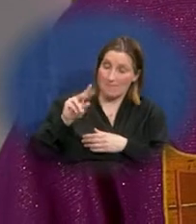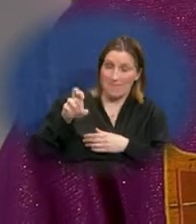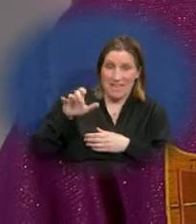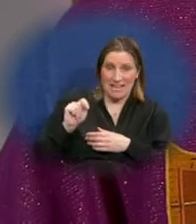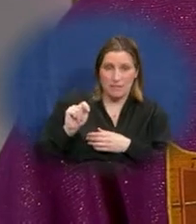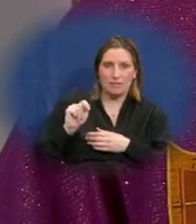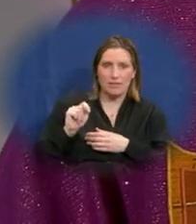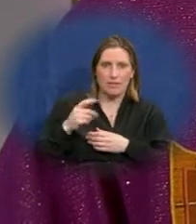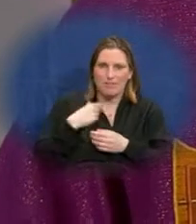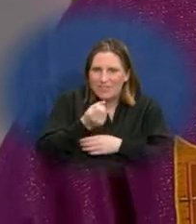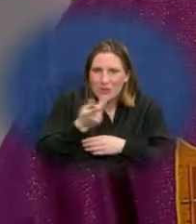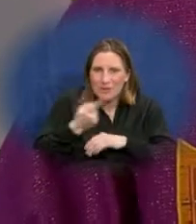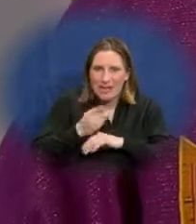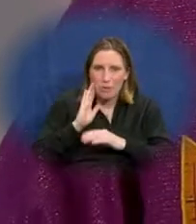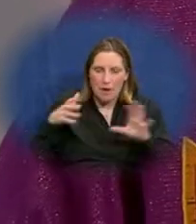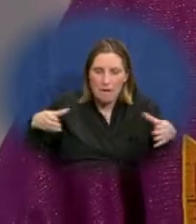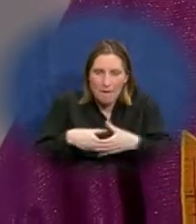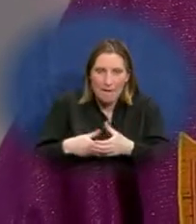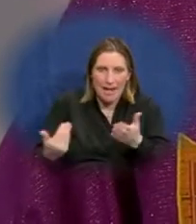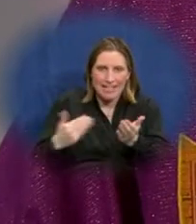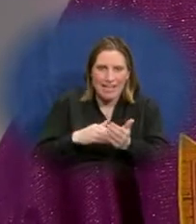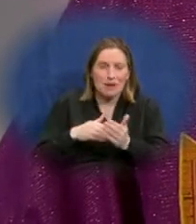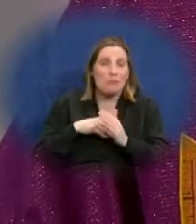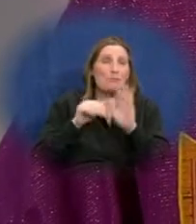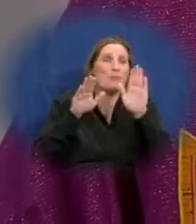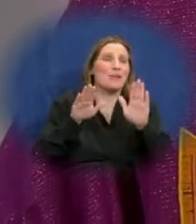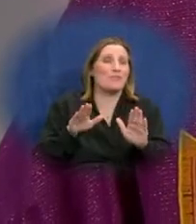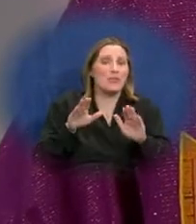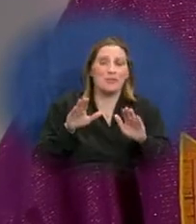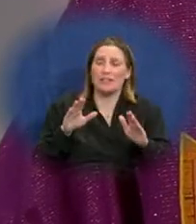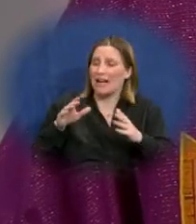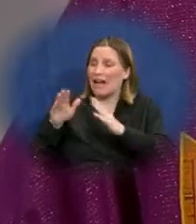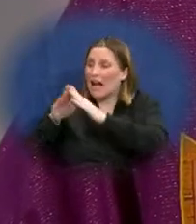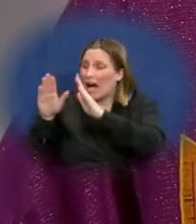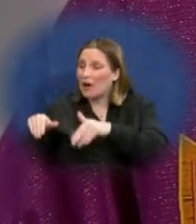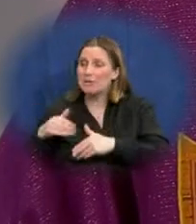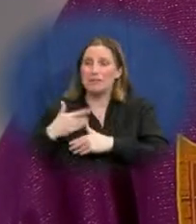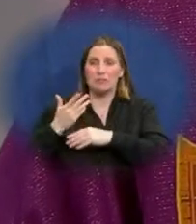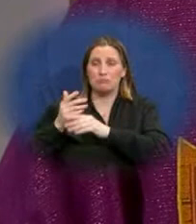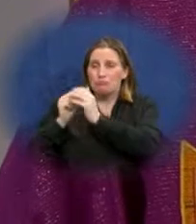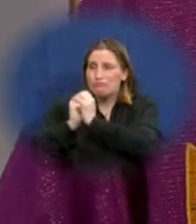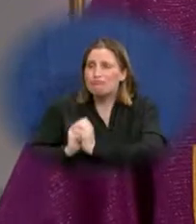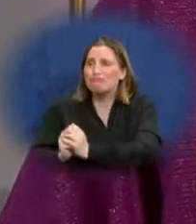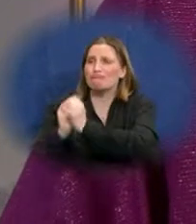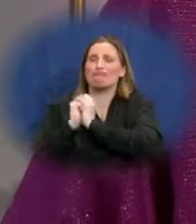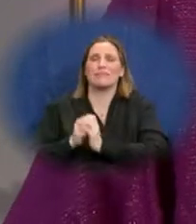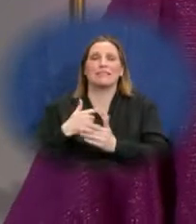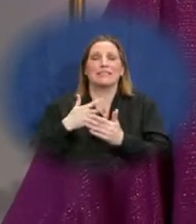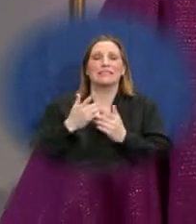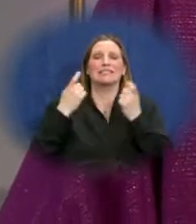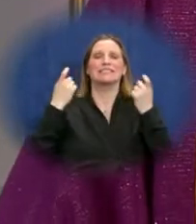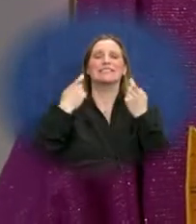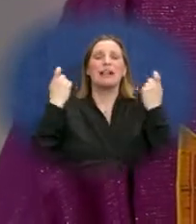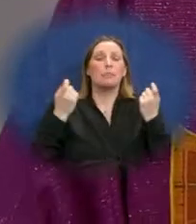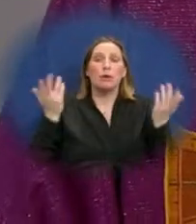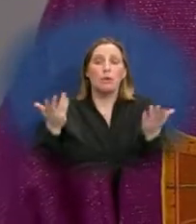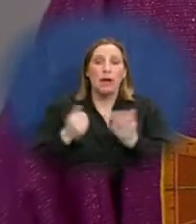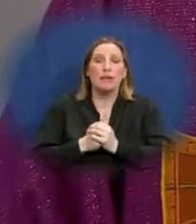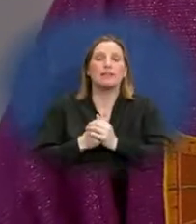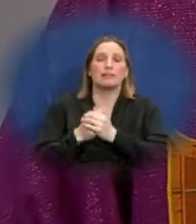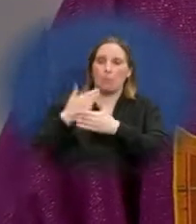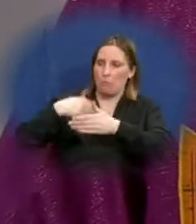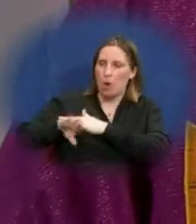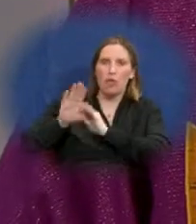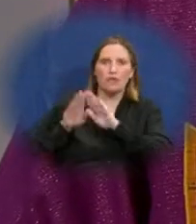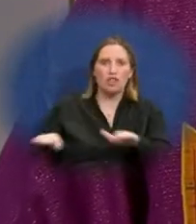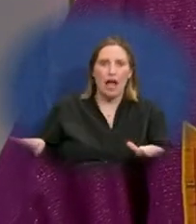will be gathering again in wonderful places, wonderful houses of worship, to celebrate the birth of a child that more